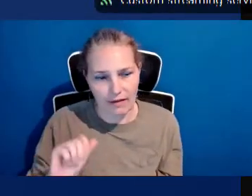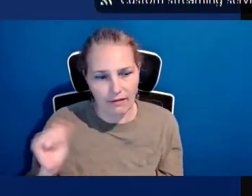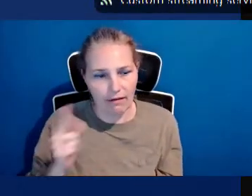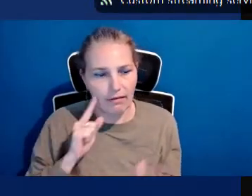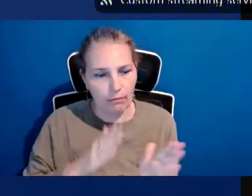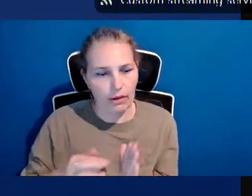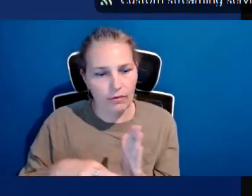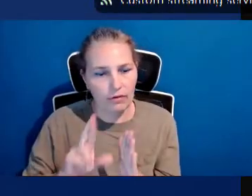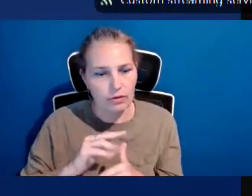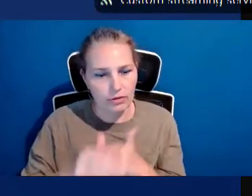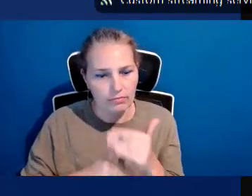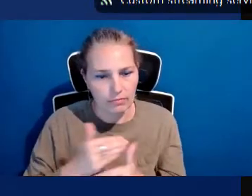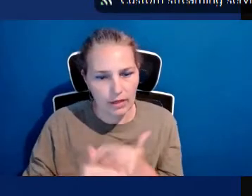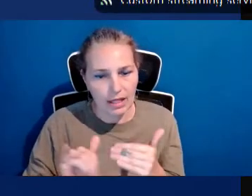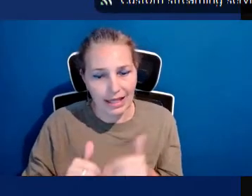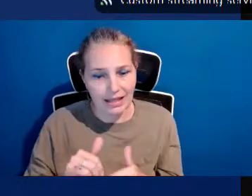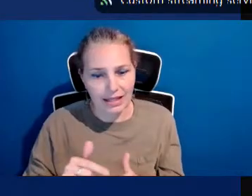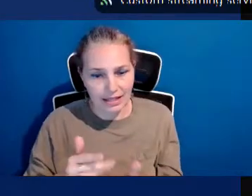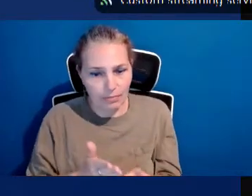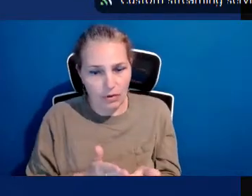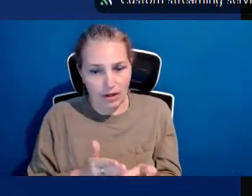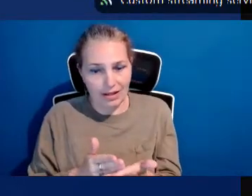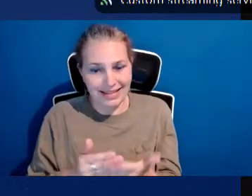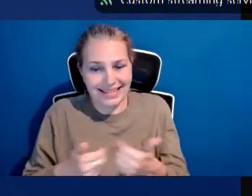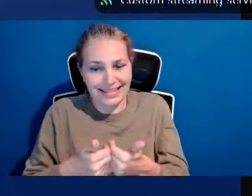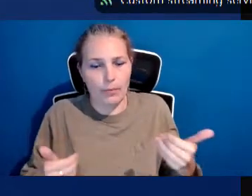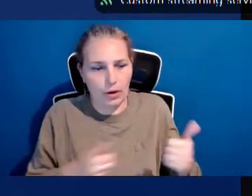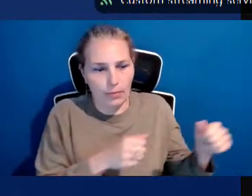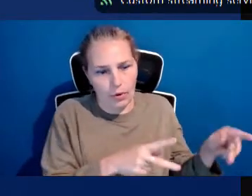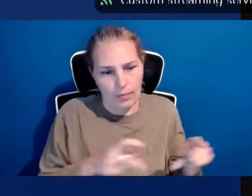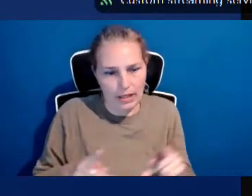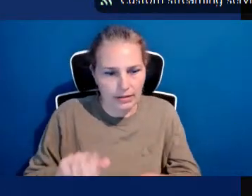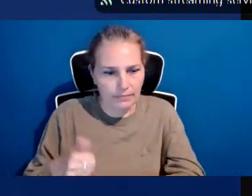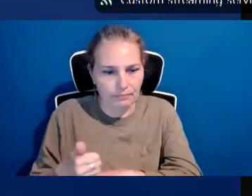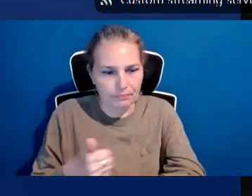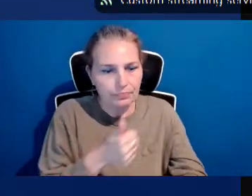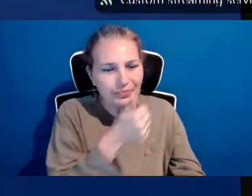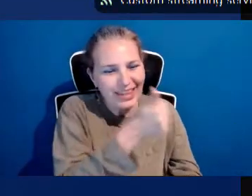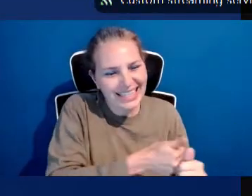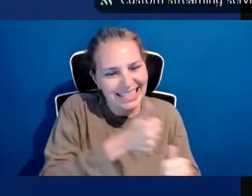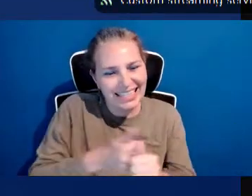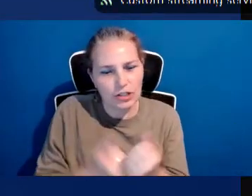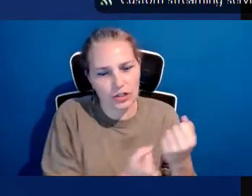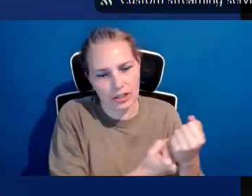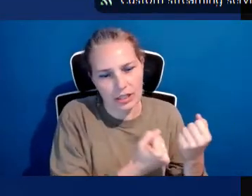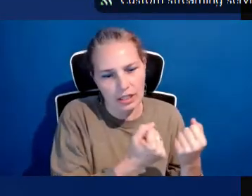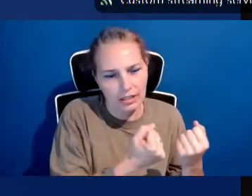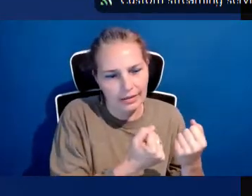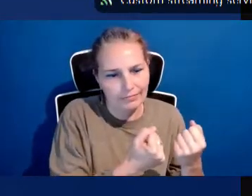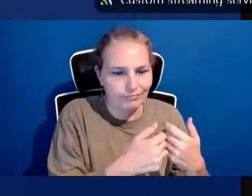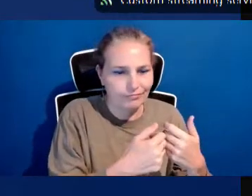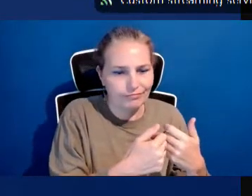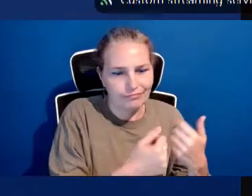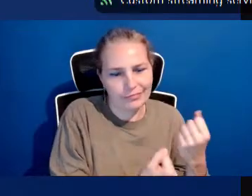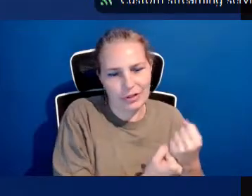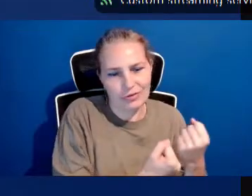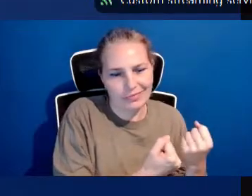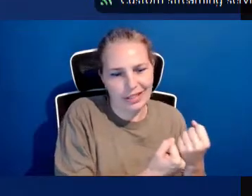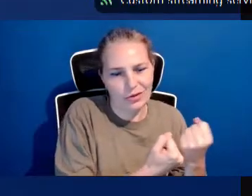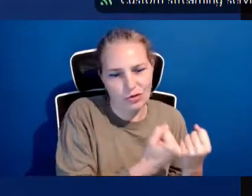additional applications. And including all permit types, 103 permits have been issued in the Altadena area to